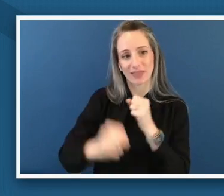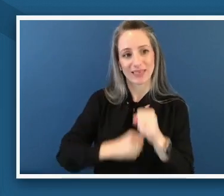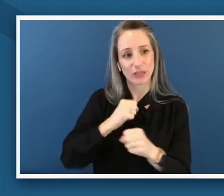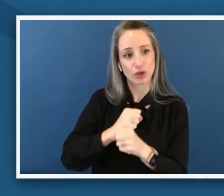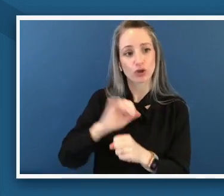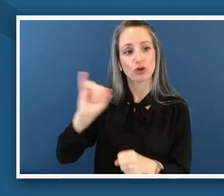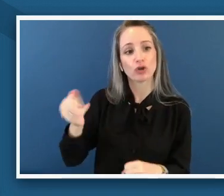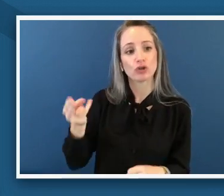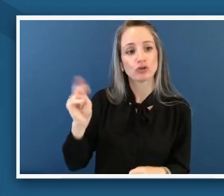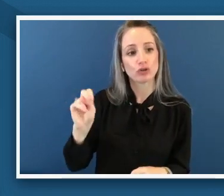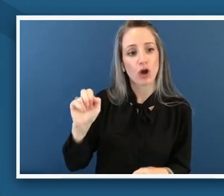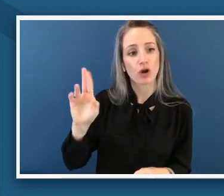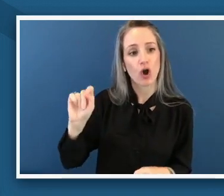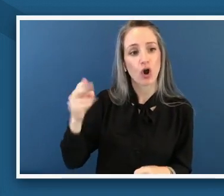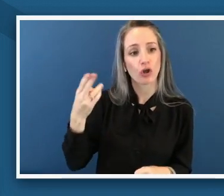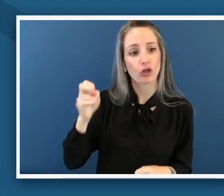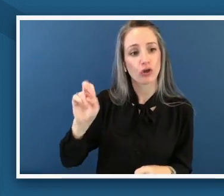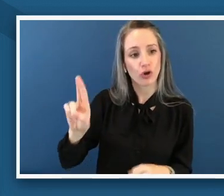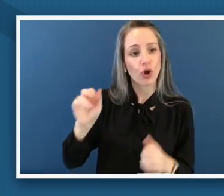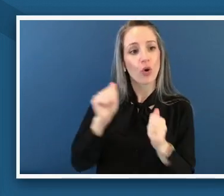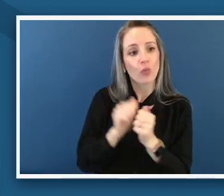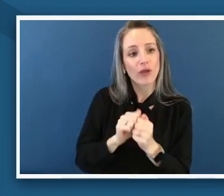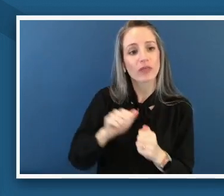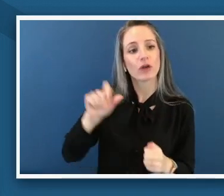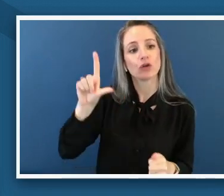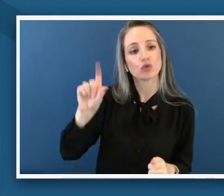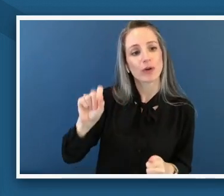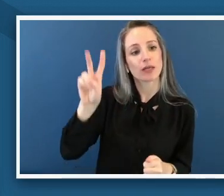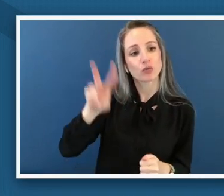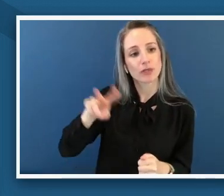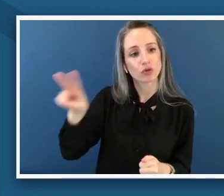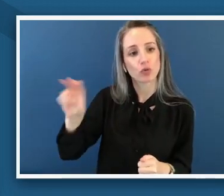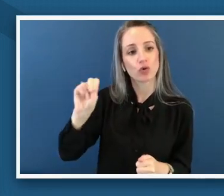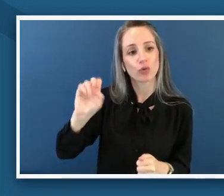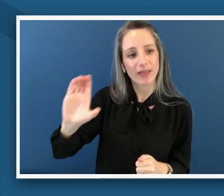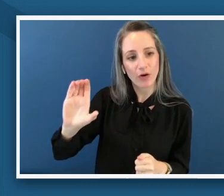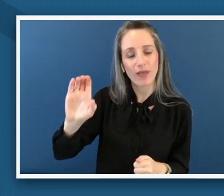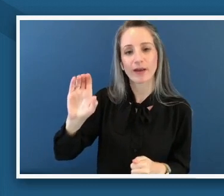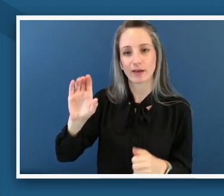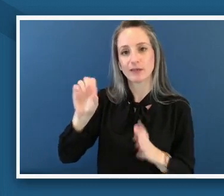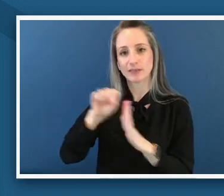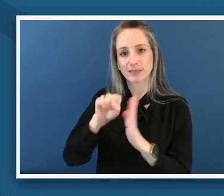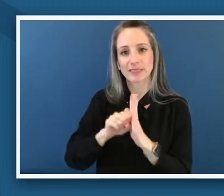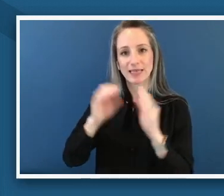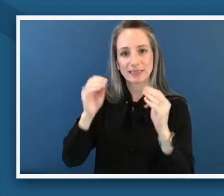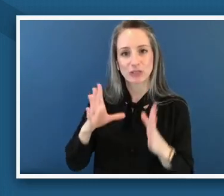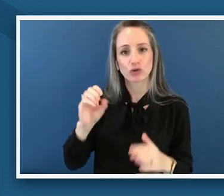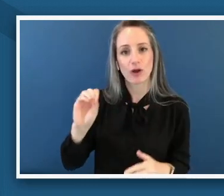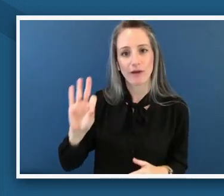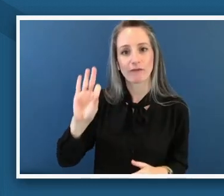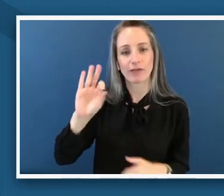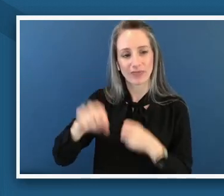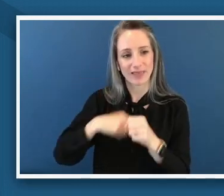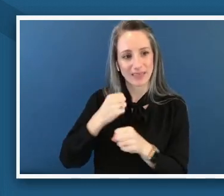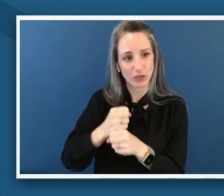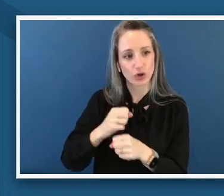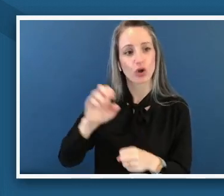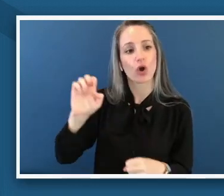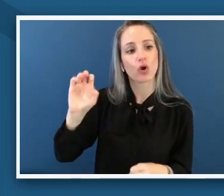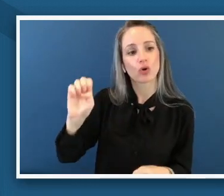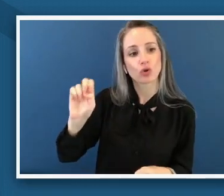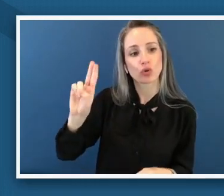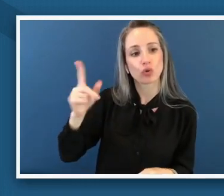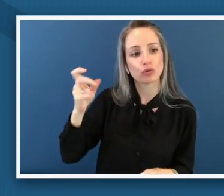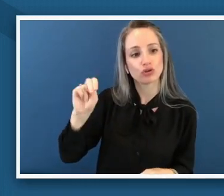by 2022 North Carolina State Teacher of the Year, Eugenia Floyd, and 2022 Missouri State Teacher of the Year,